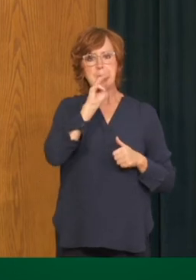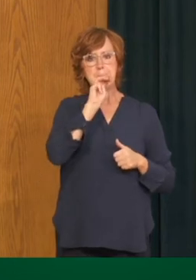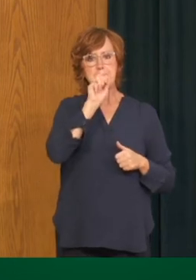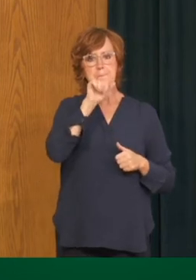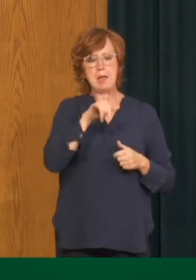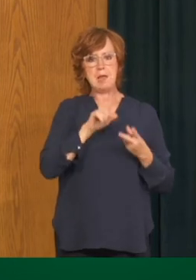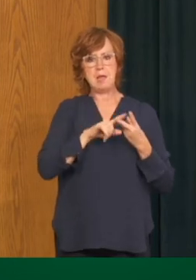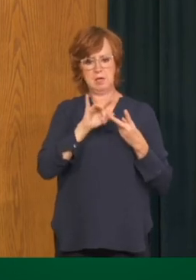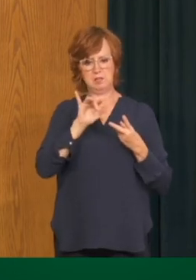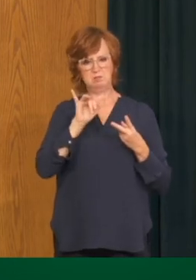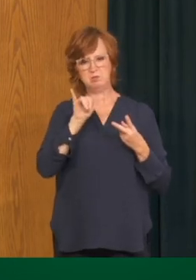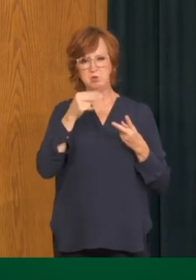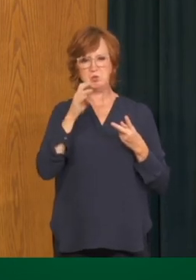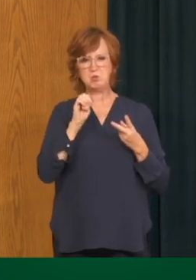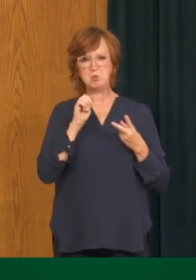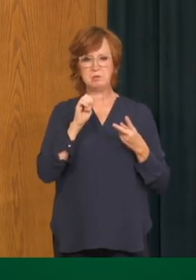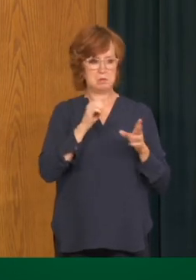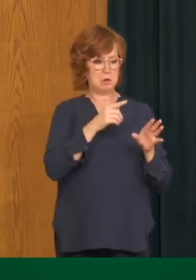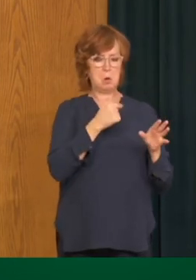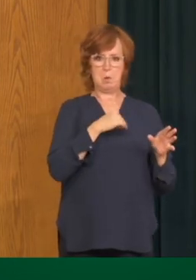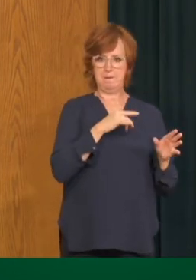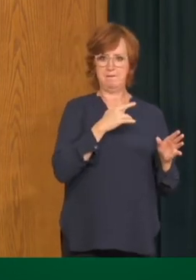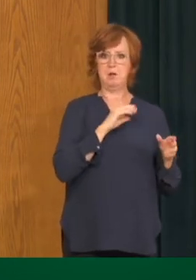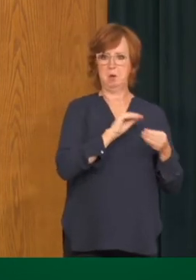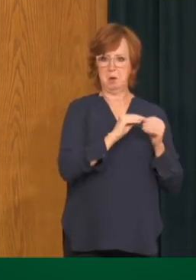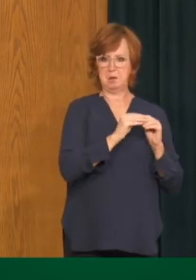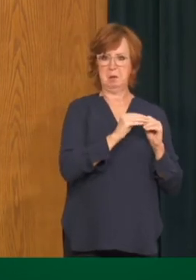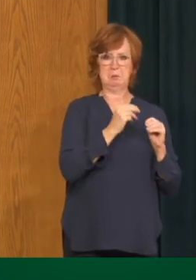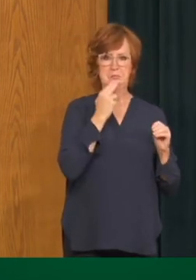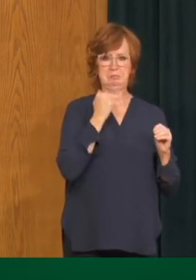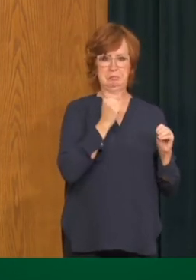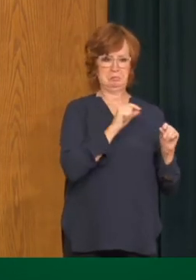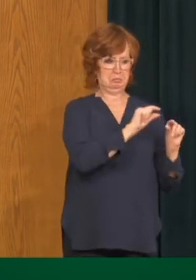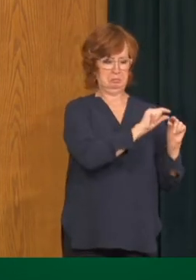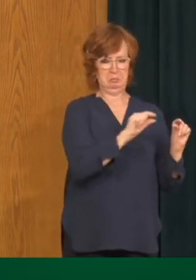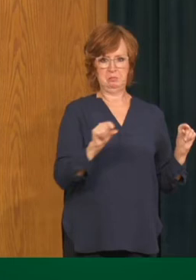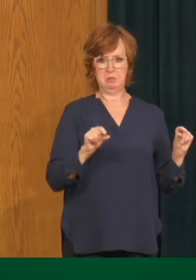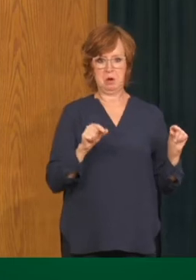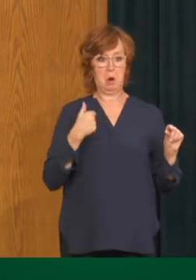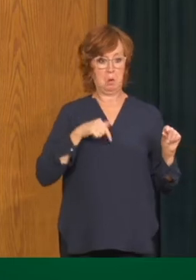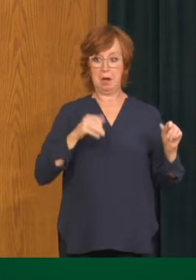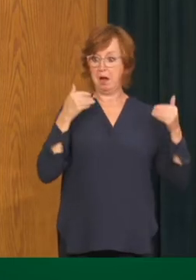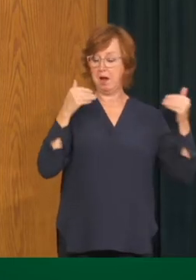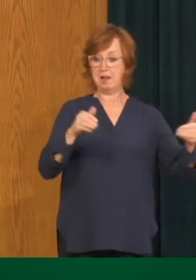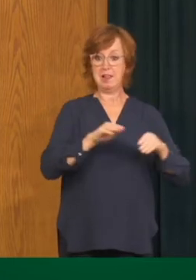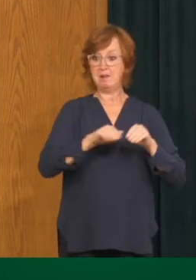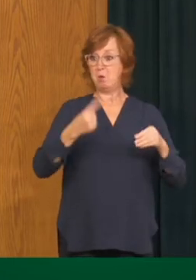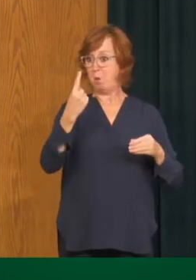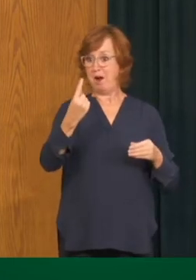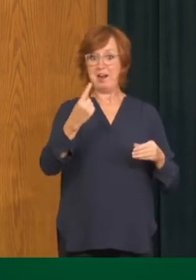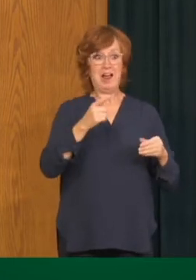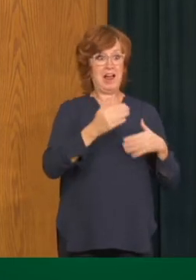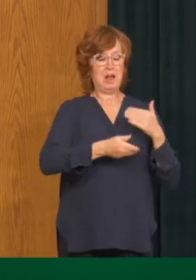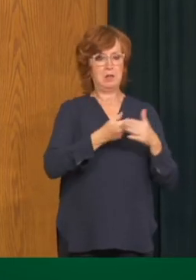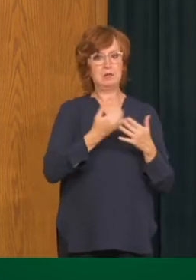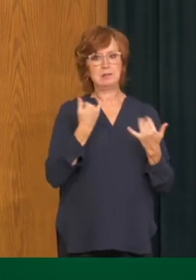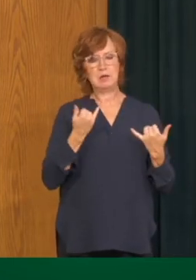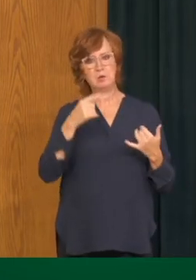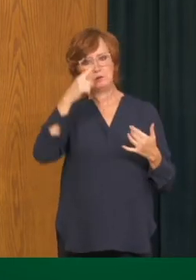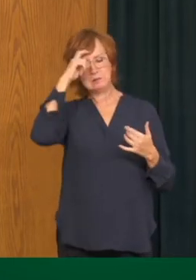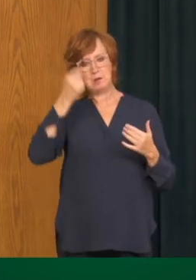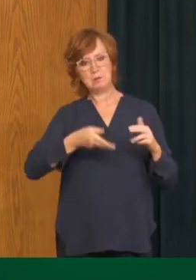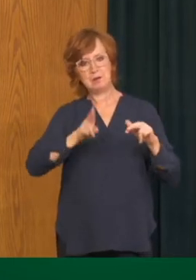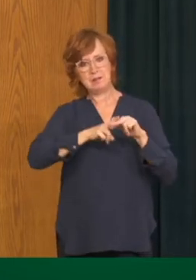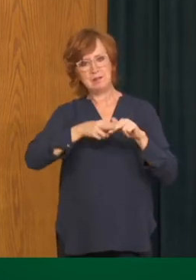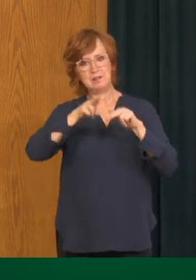that we could start at that time, which at a level which would be considered level 1. But based on our some increase in